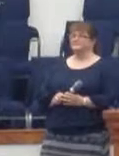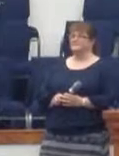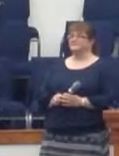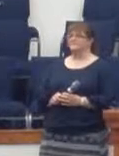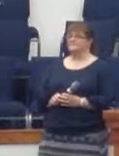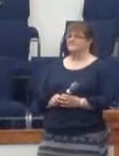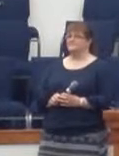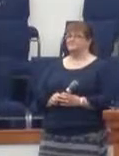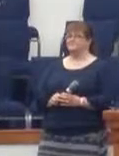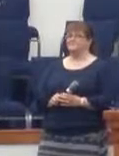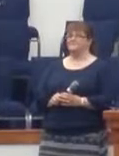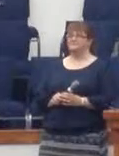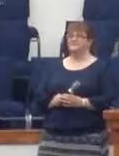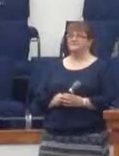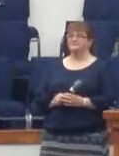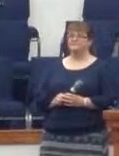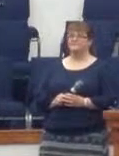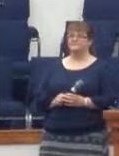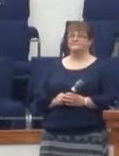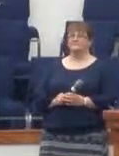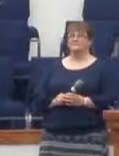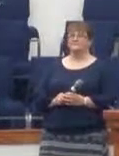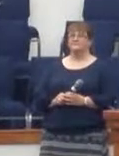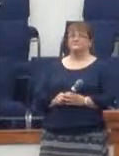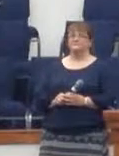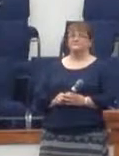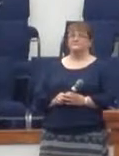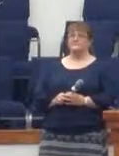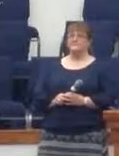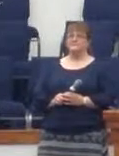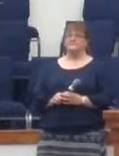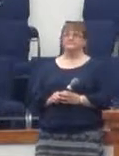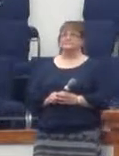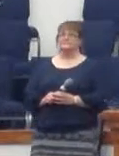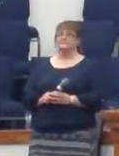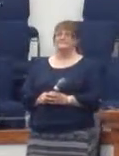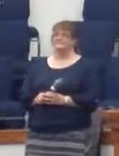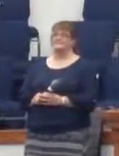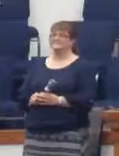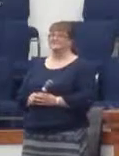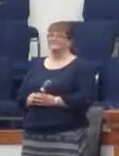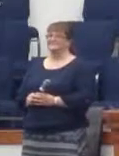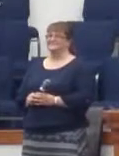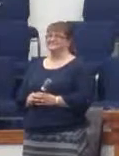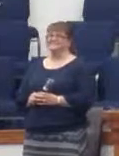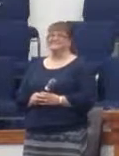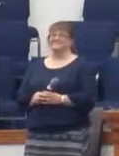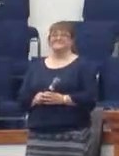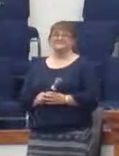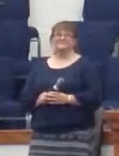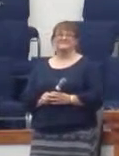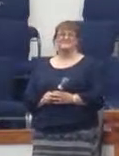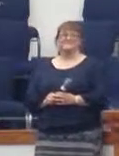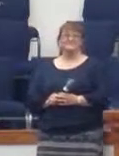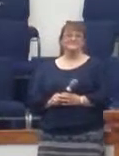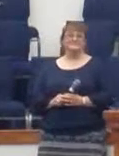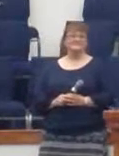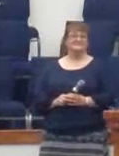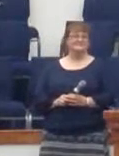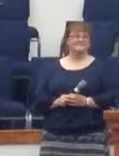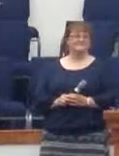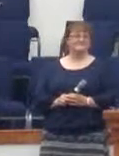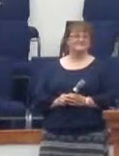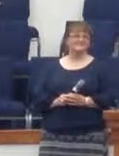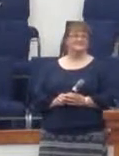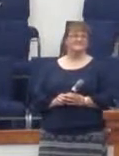my eyes when I was blind. He made me see, and there's no doubt about it, but this man's needs